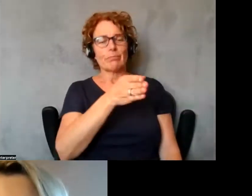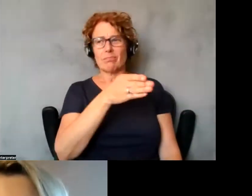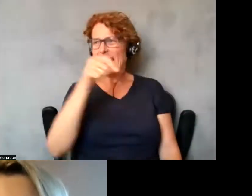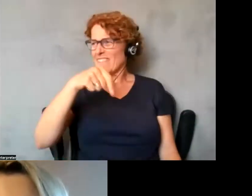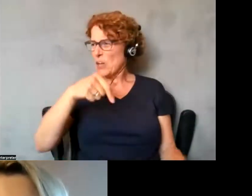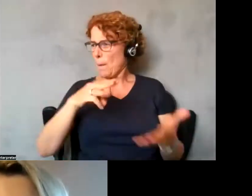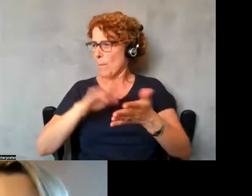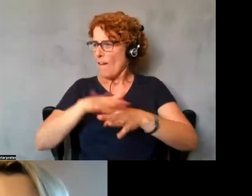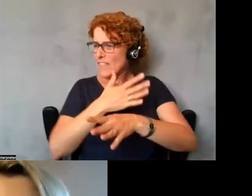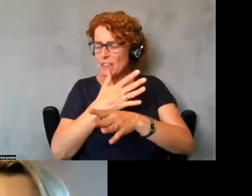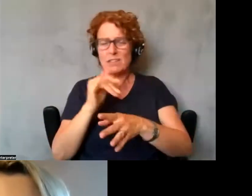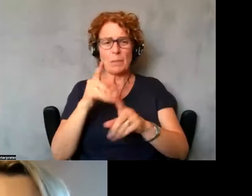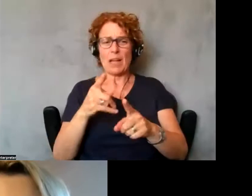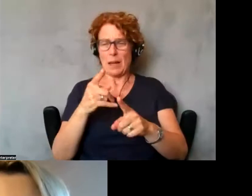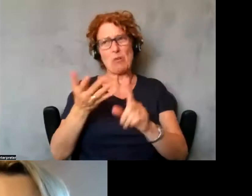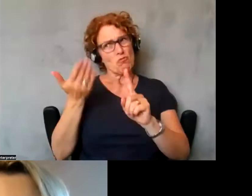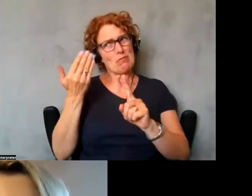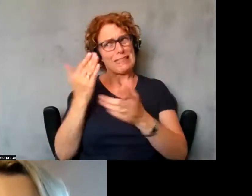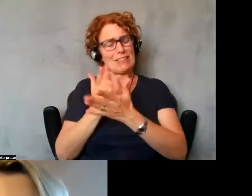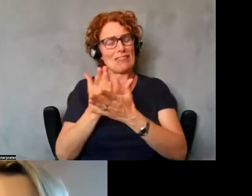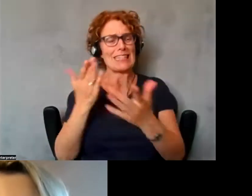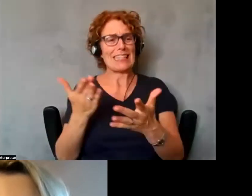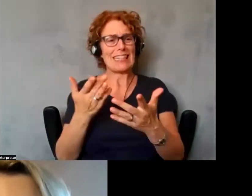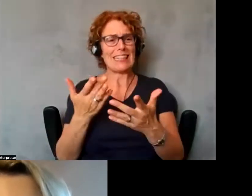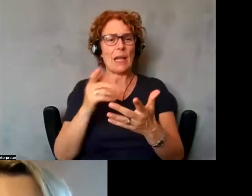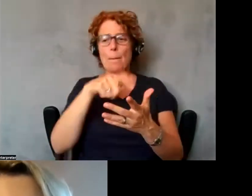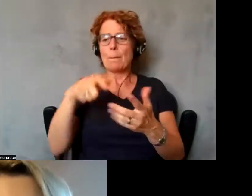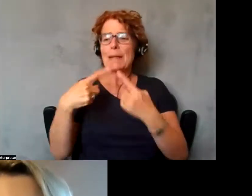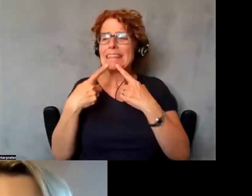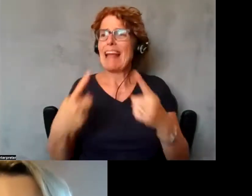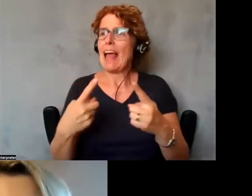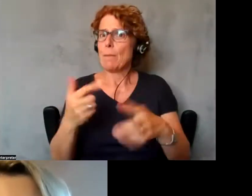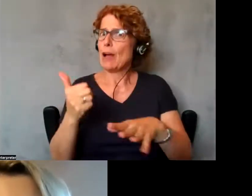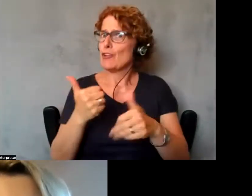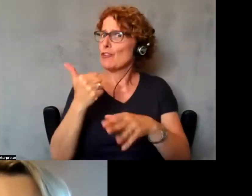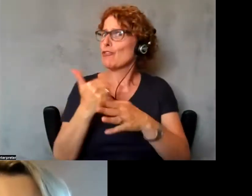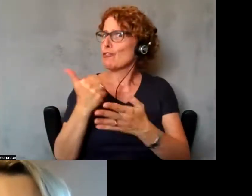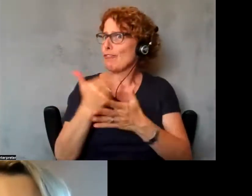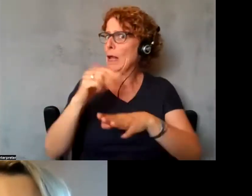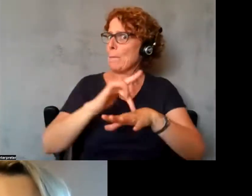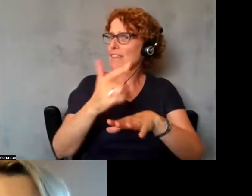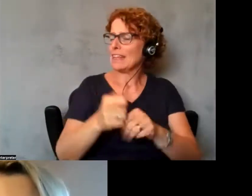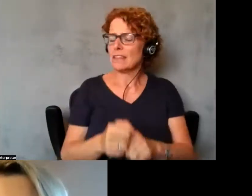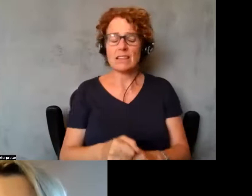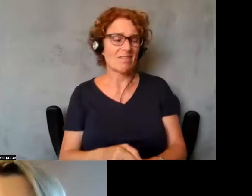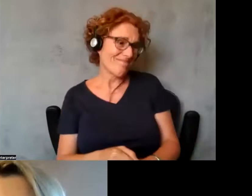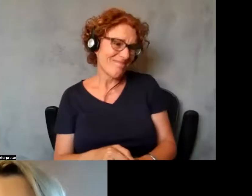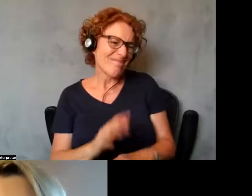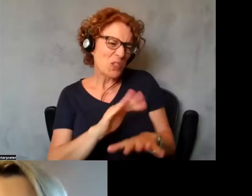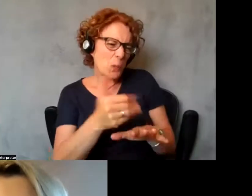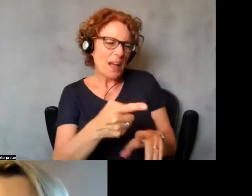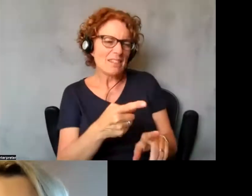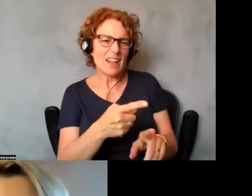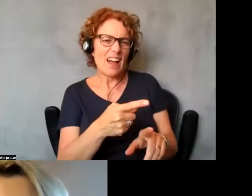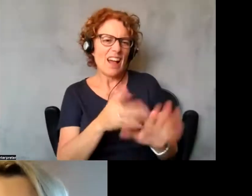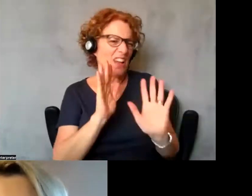Moorfields, not so long ago, they were told by some of the great professors that, well, it doesn't matter, you don't need to work